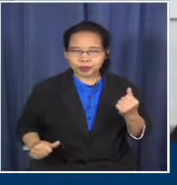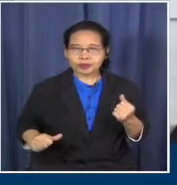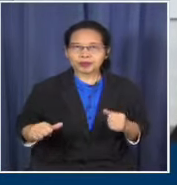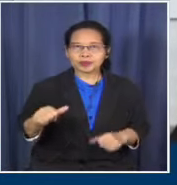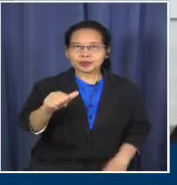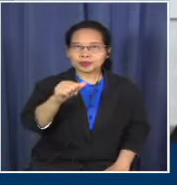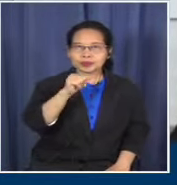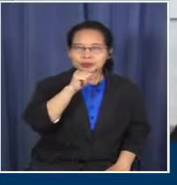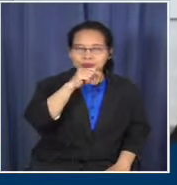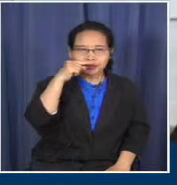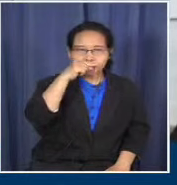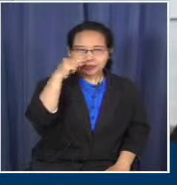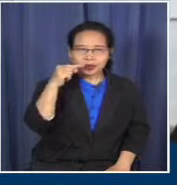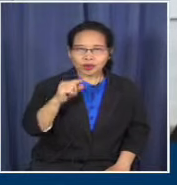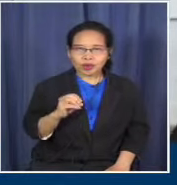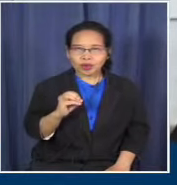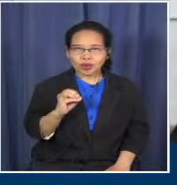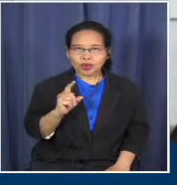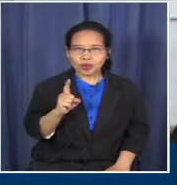Fart is